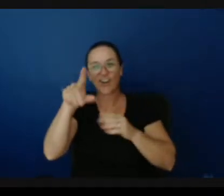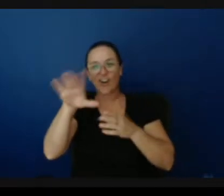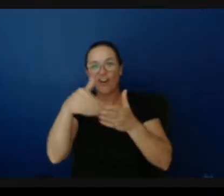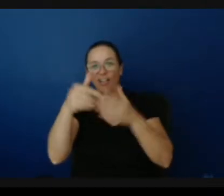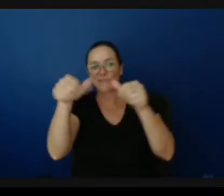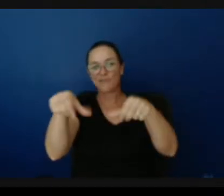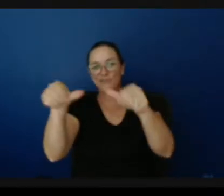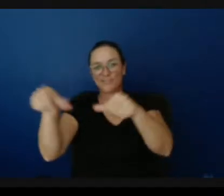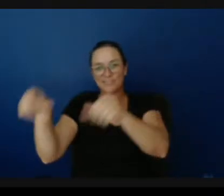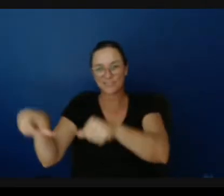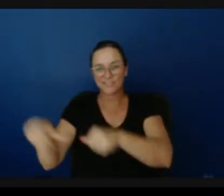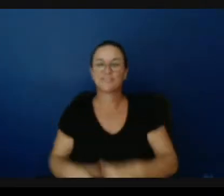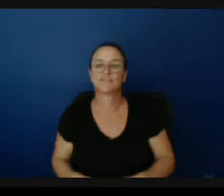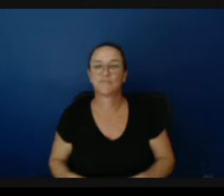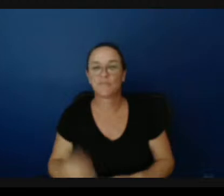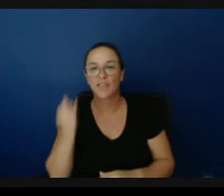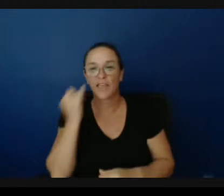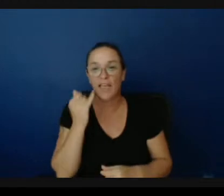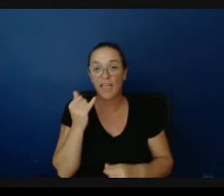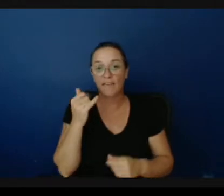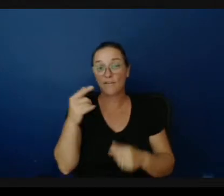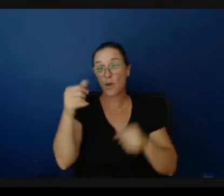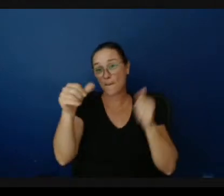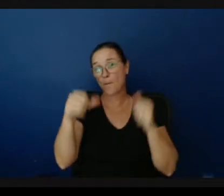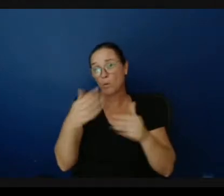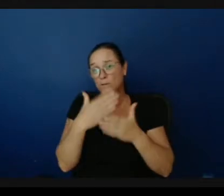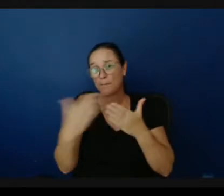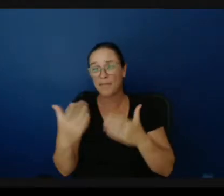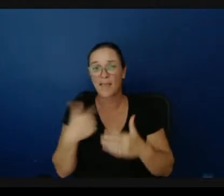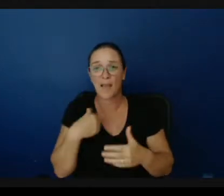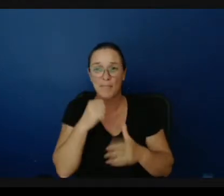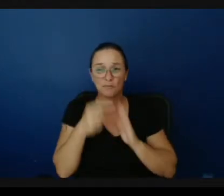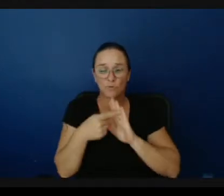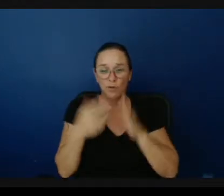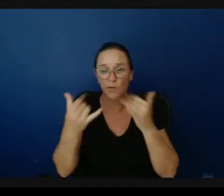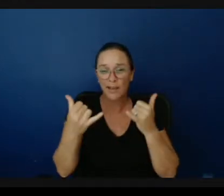you submitted something and I'm not highlighting here, apologize. There was a lot.